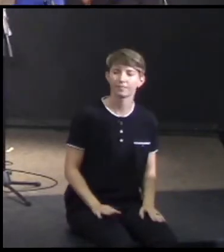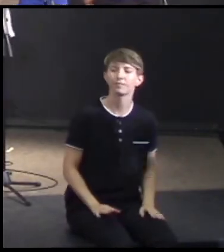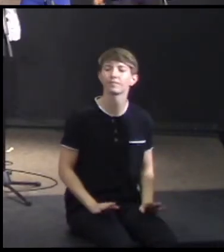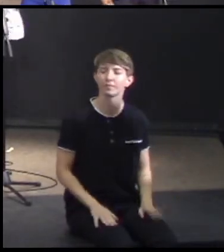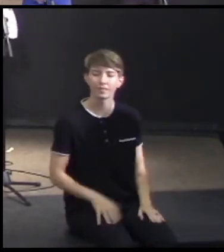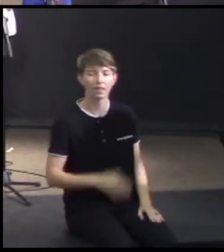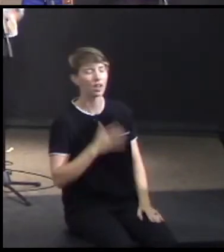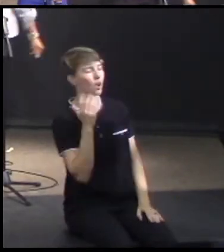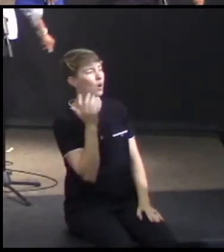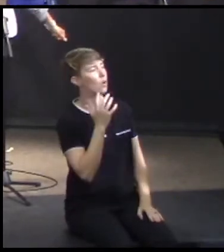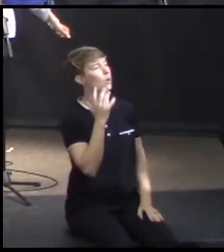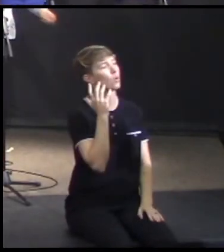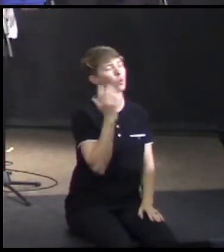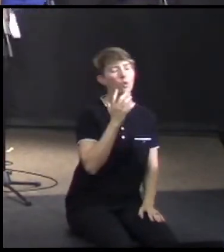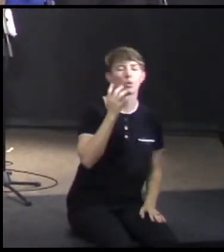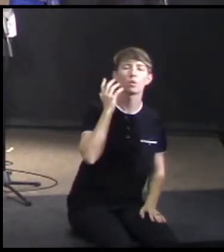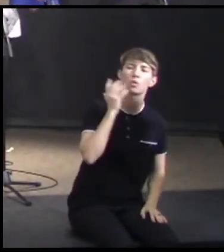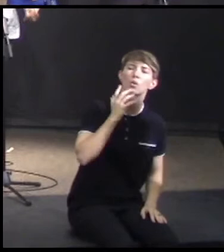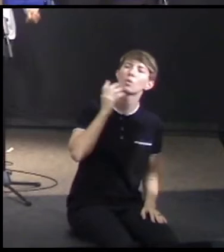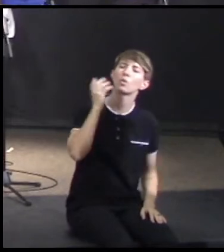rise. Sing it. Oh,